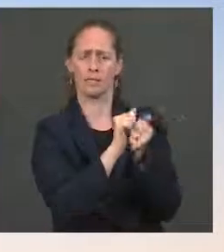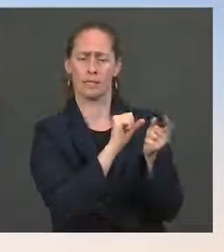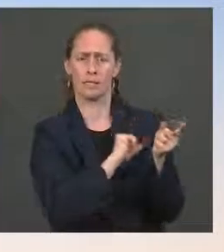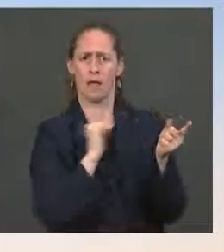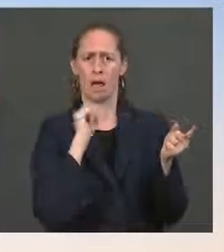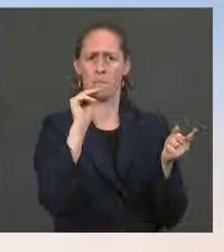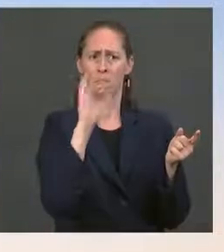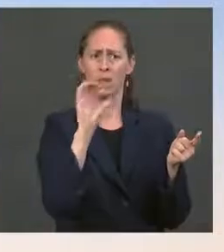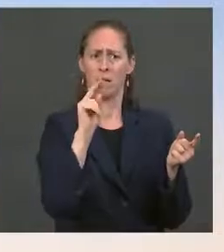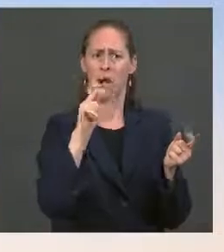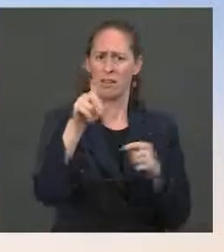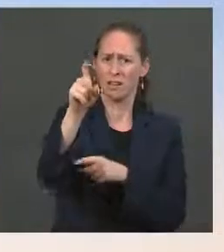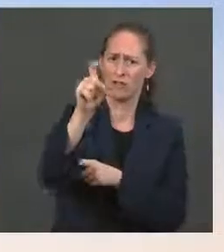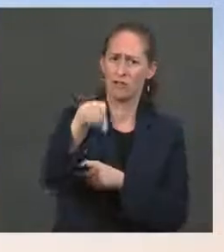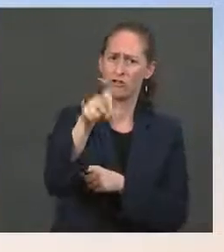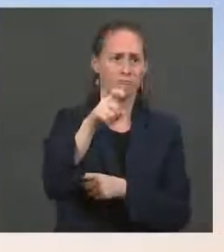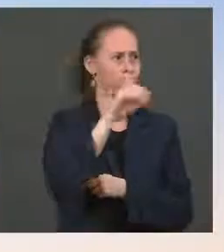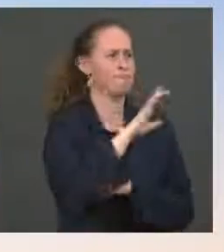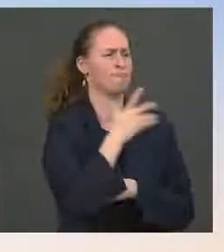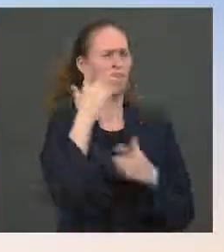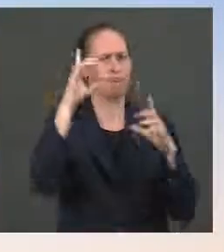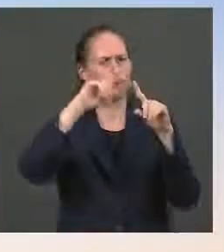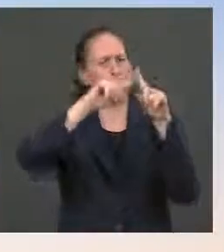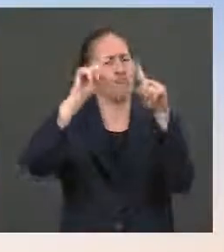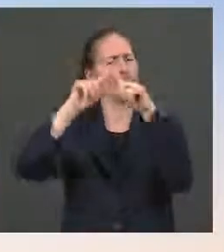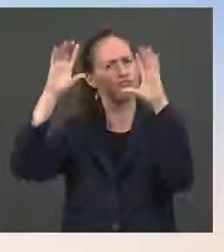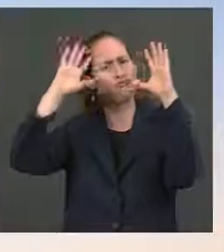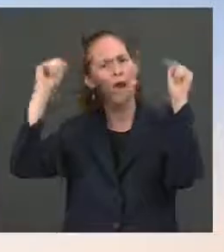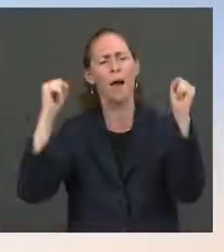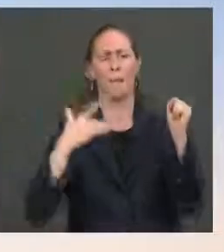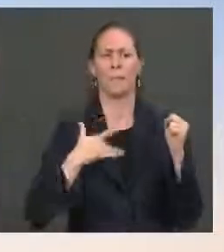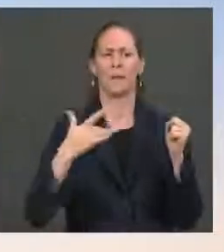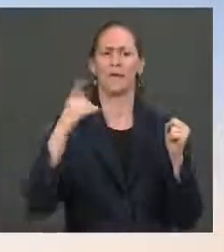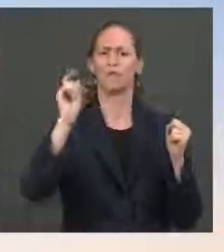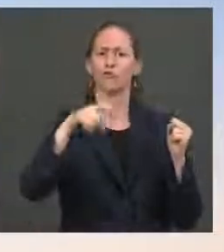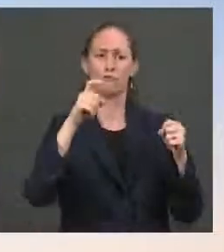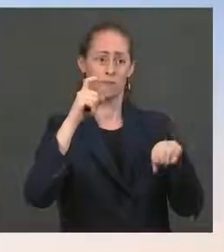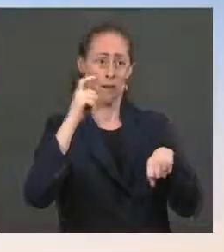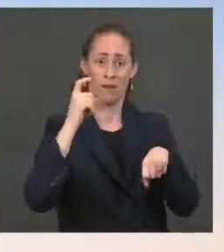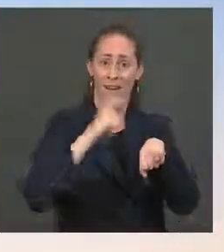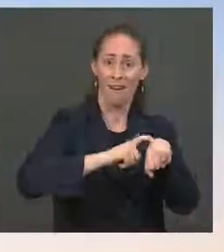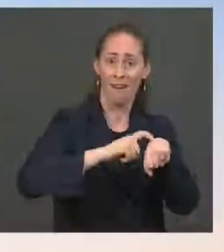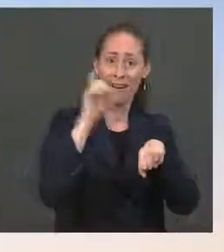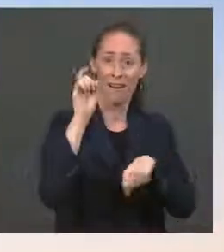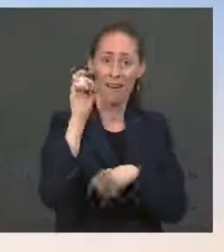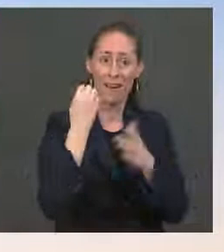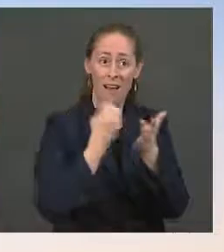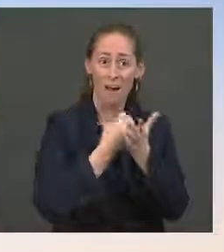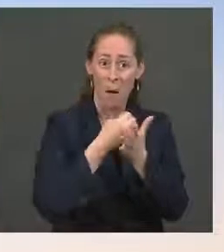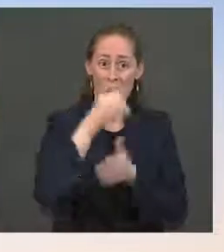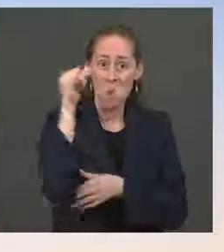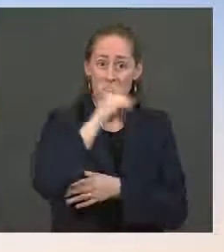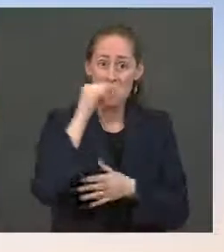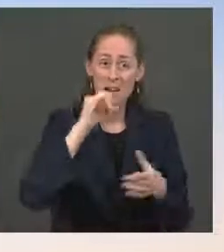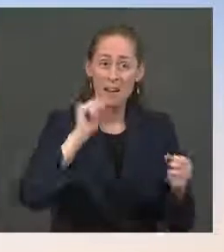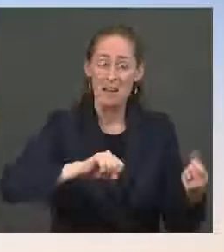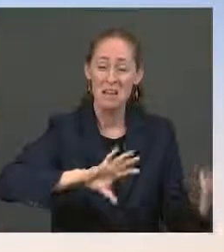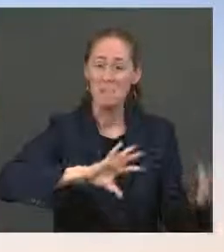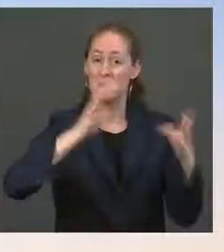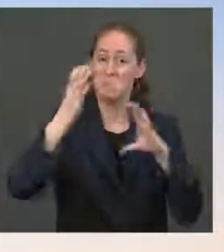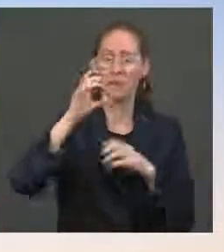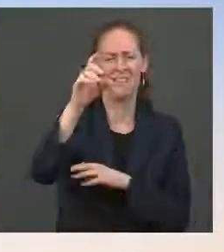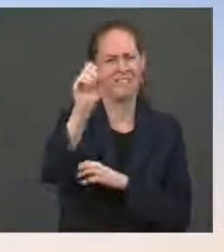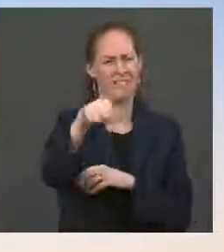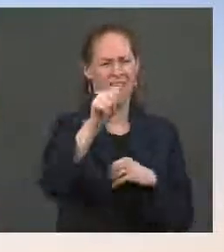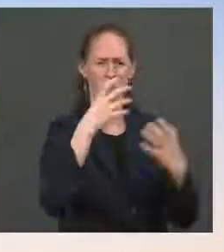of any president, to work to address what could be an economic catastrophe for the American public. They have not